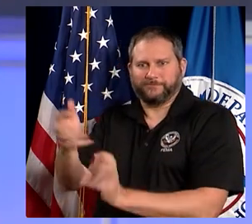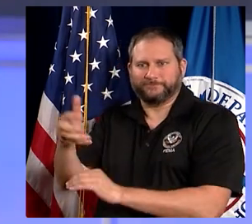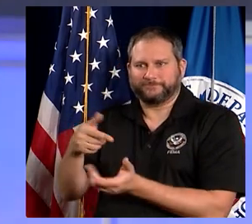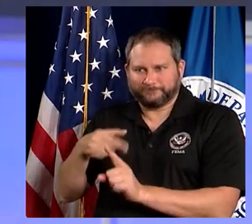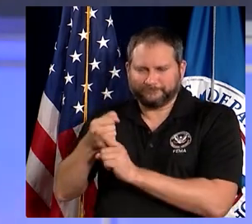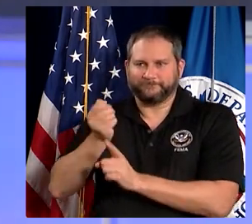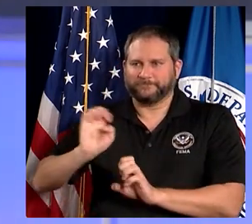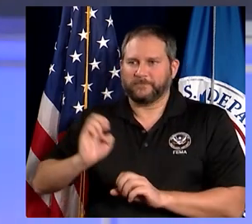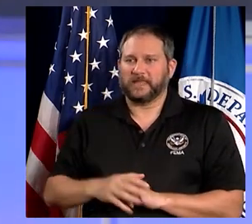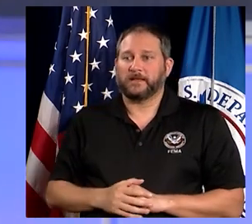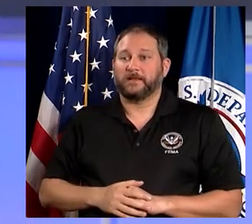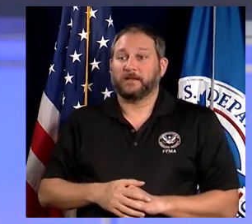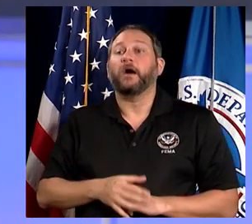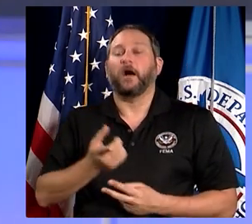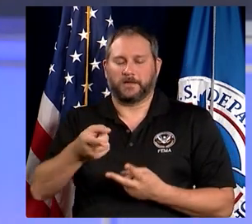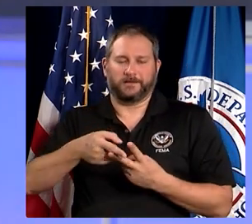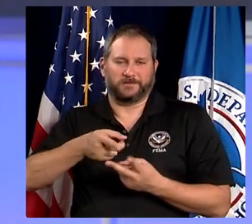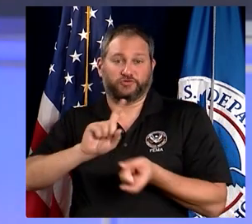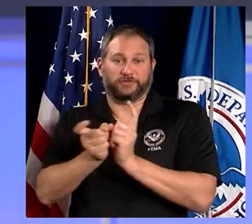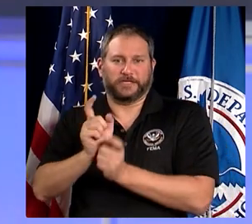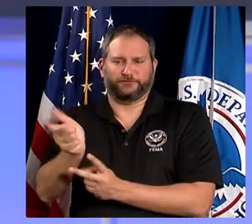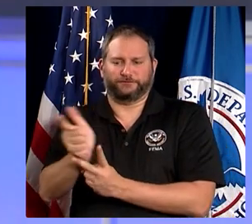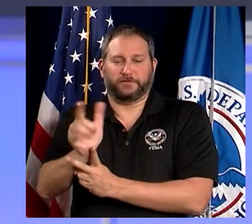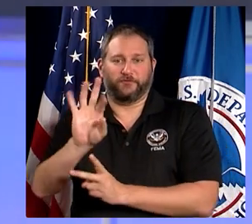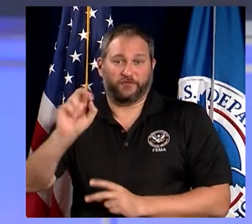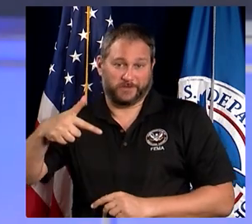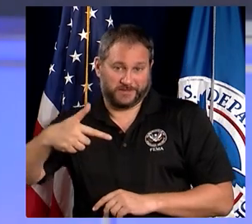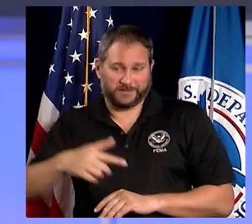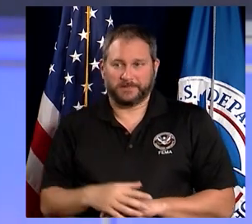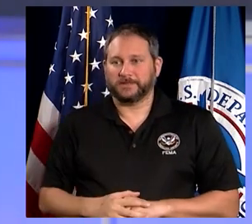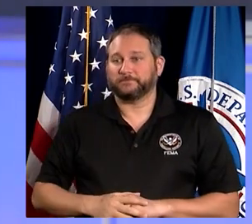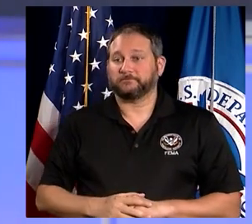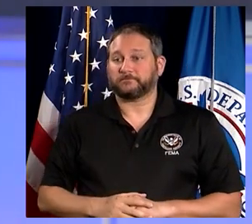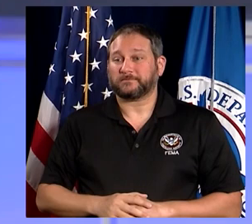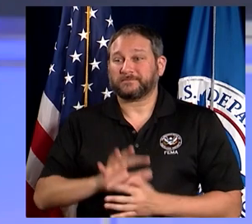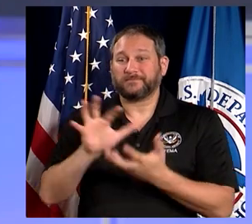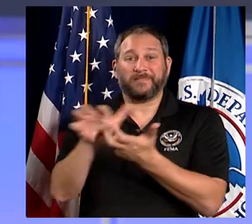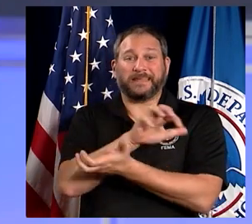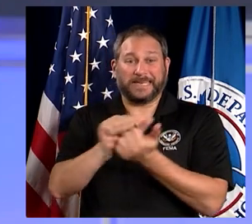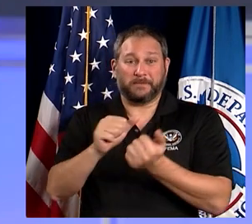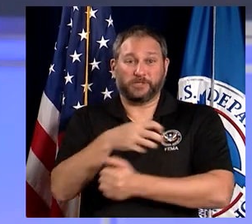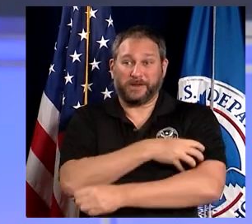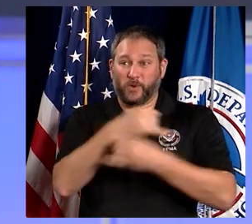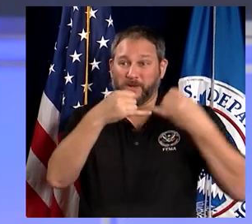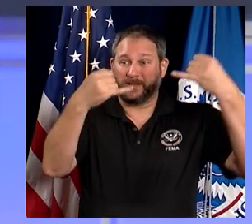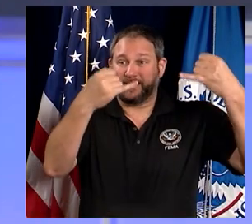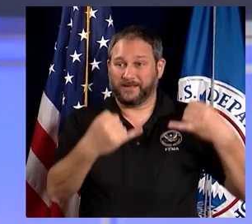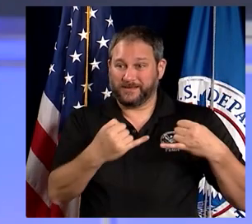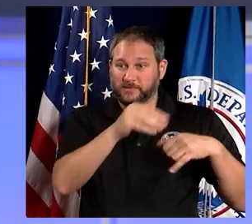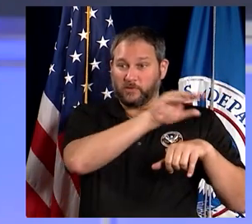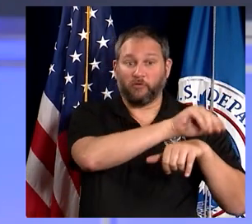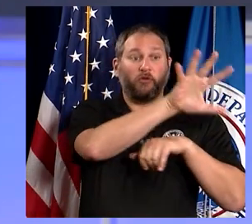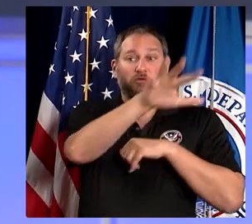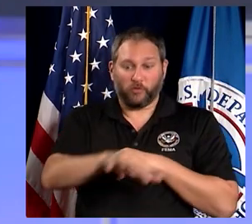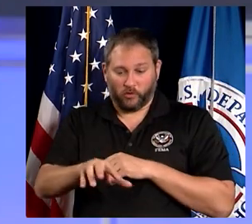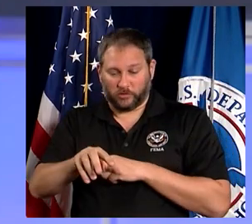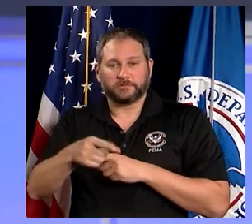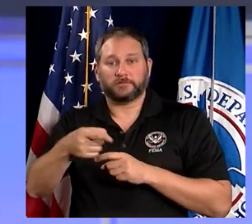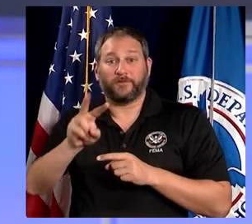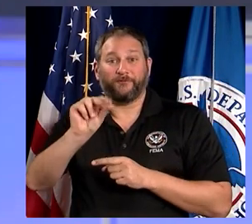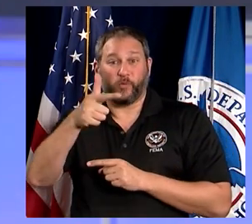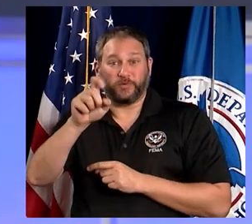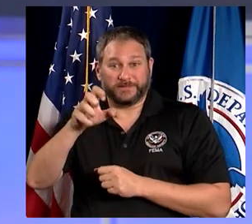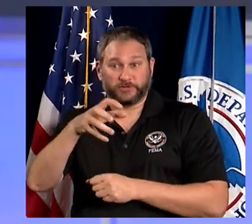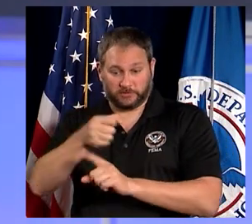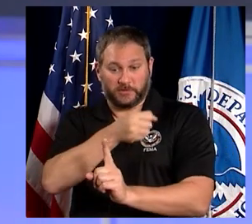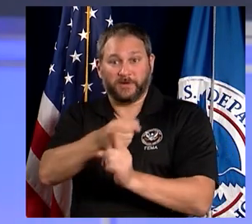Changes in frequency or damaged power lines, meanwhile, can force a change in voltage. Too high a